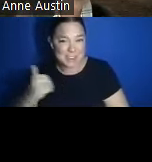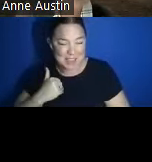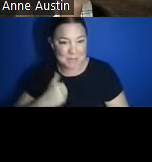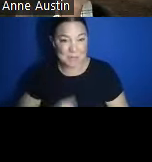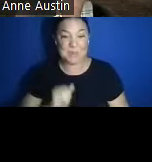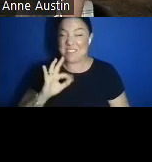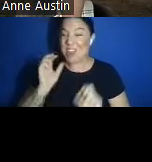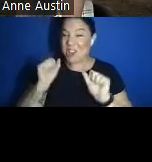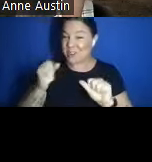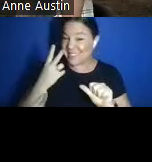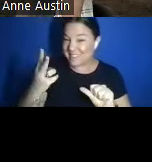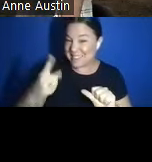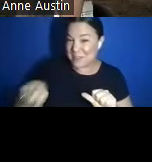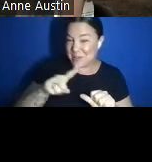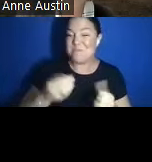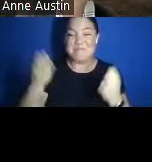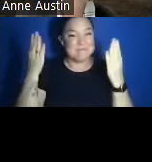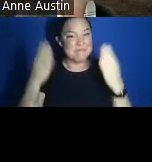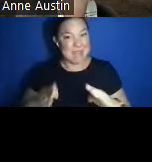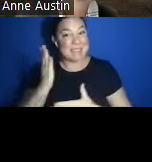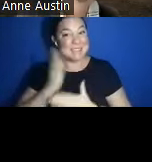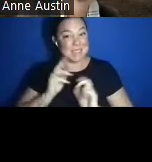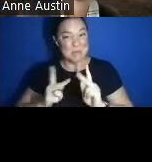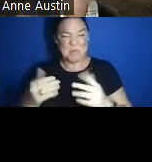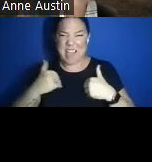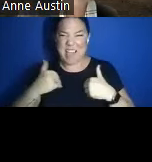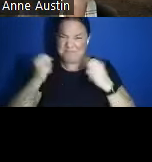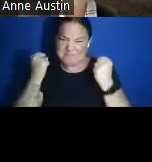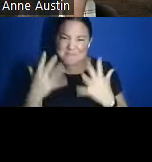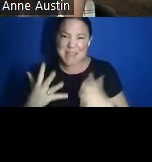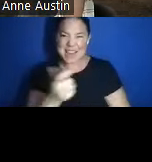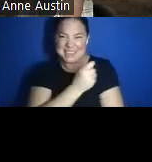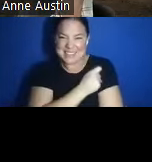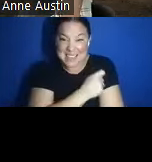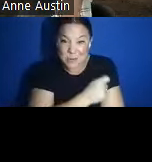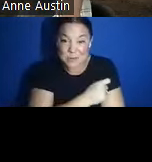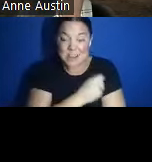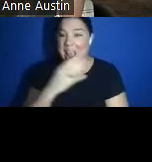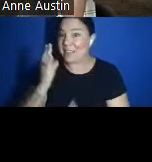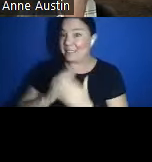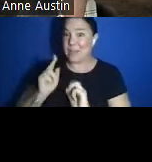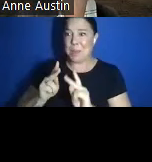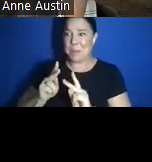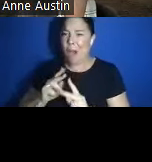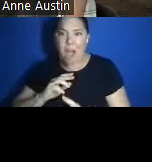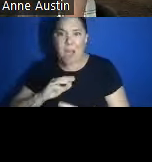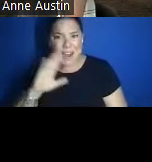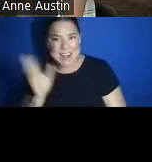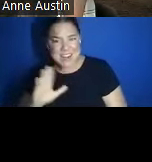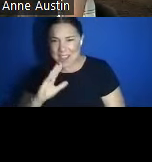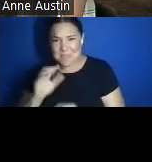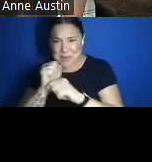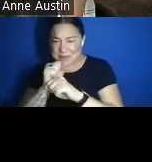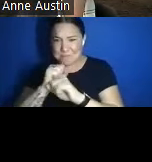I'm betting I would see people who are heavily tattooed and people who could never imagine getting a tattoo in their